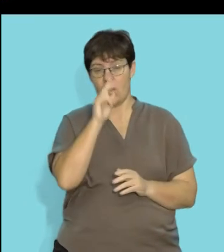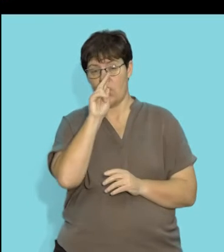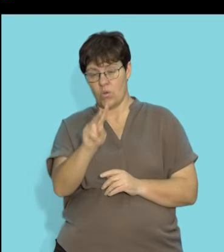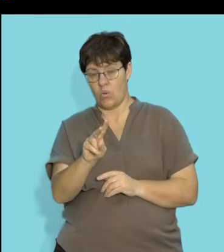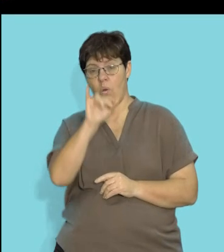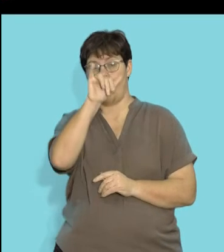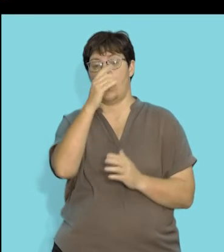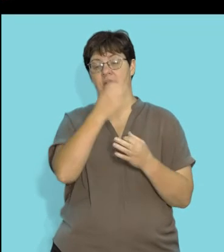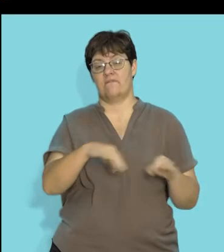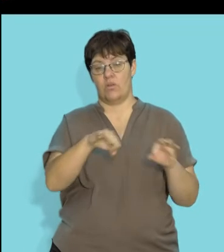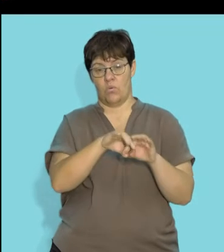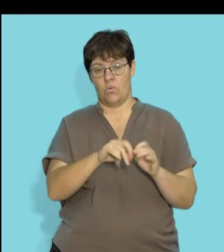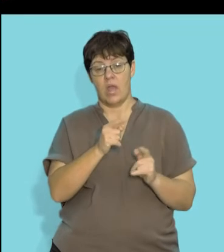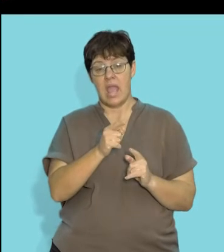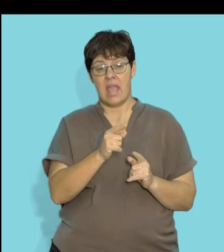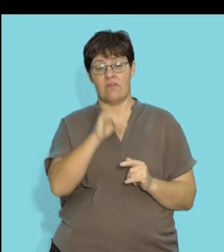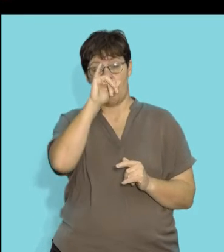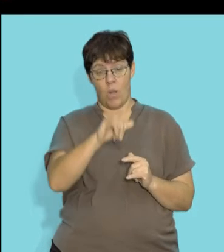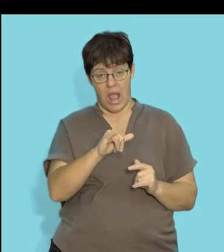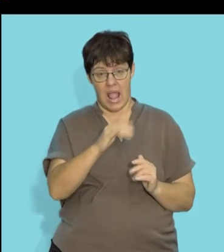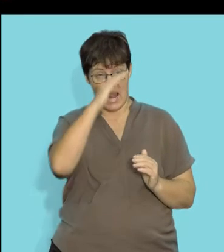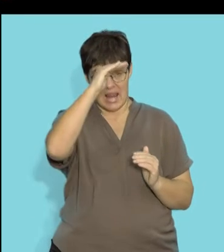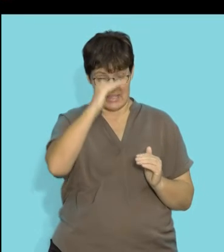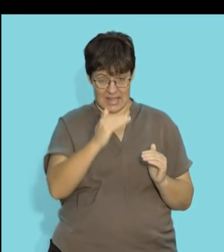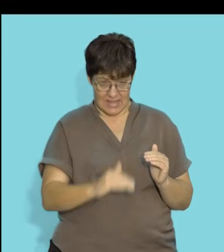or decreasing? You look at the y value. If the y